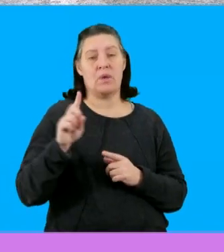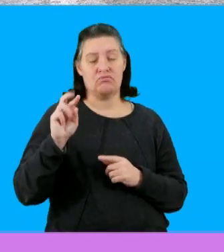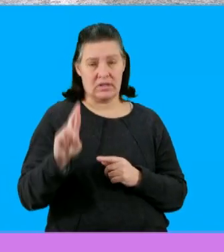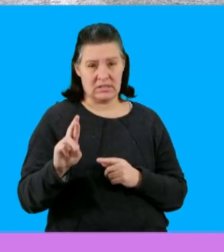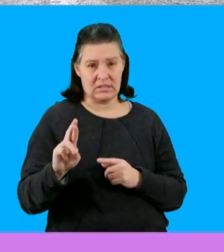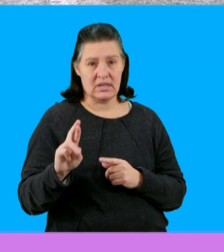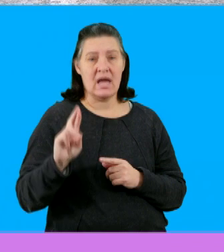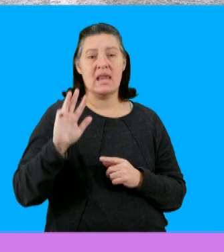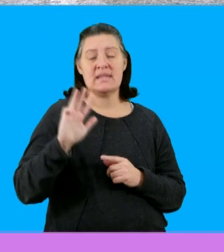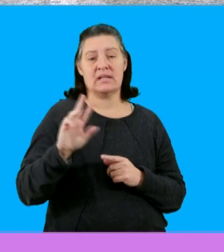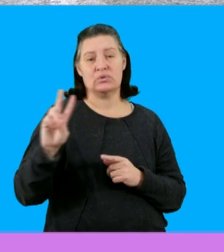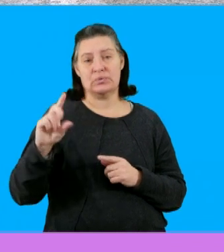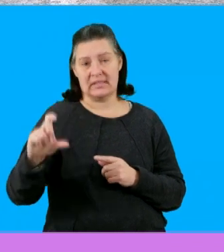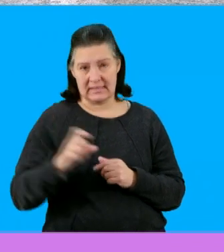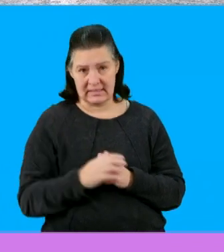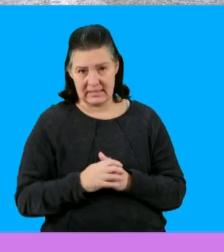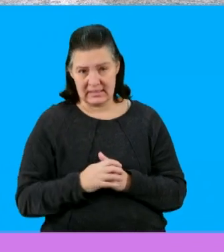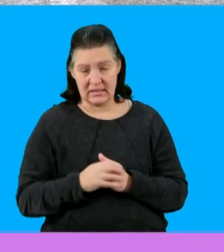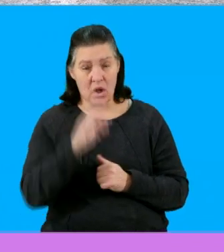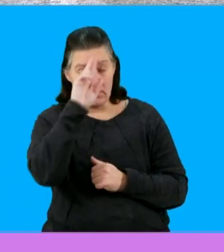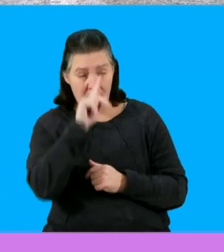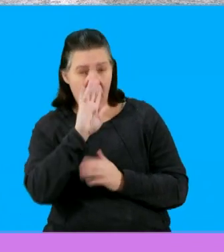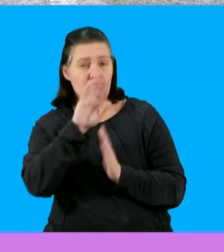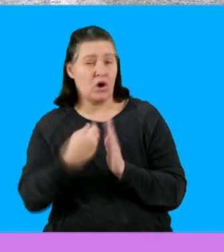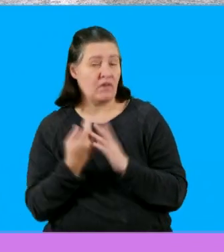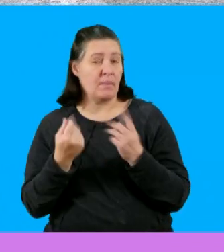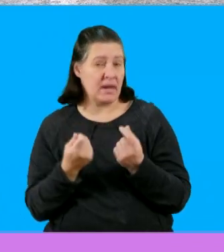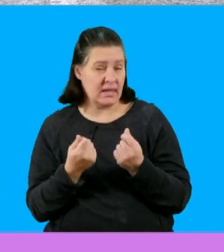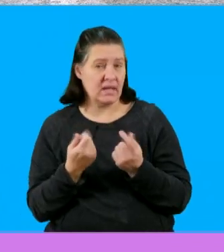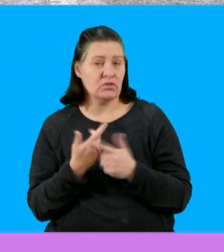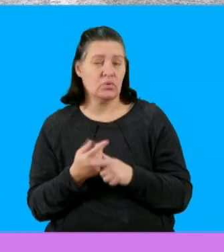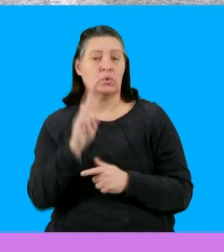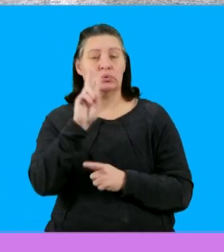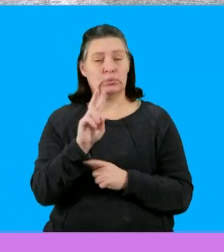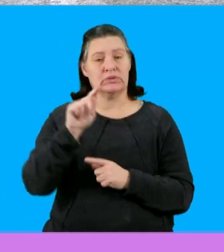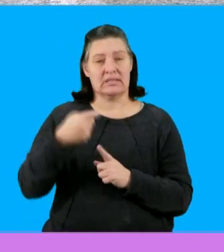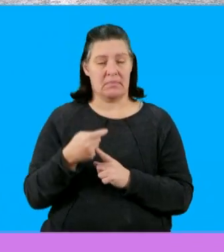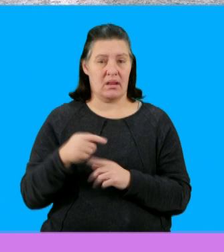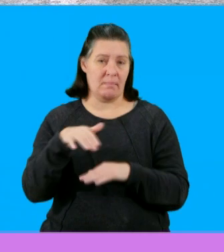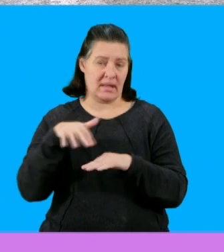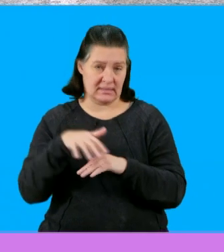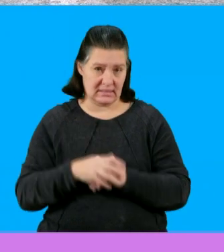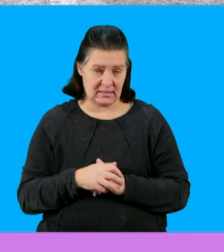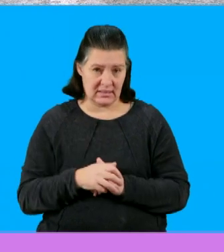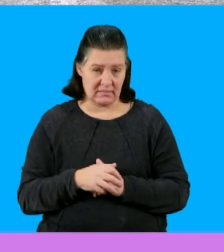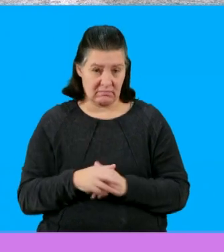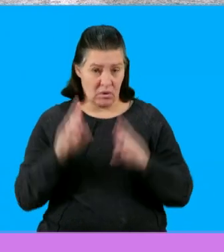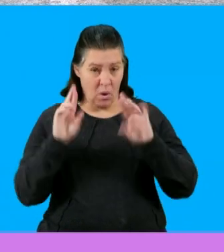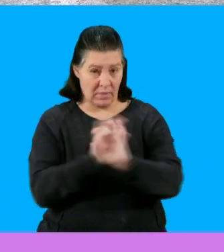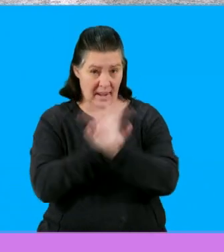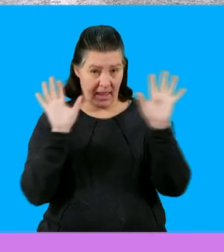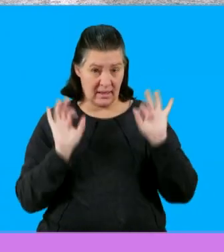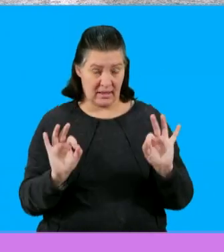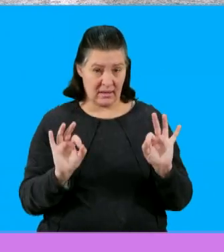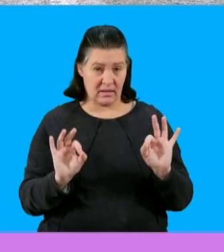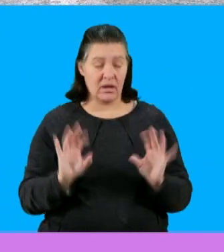121 Rand and 92 cents. Remember, guys, we round off money to 2 decimal places. Okay, I hope that's